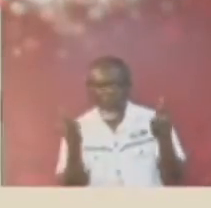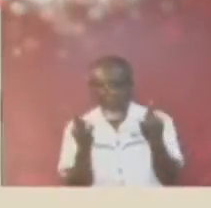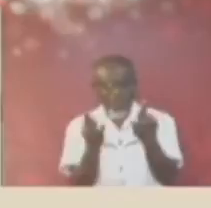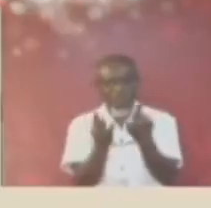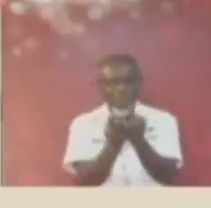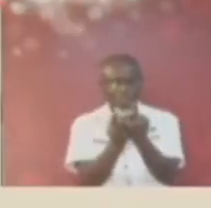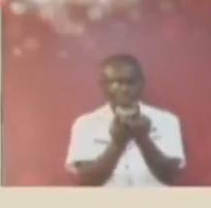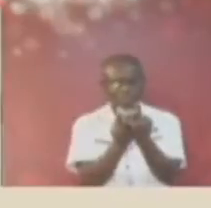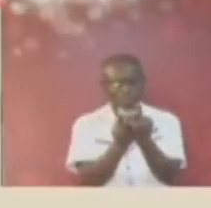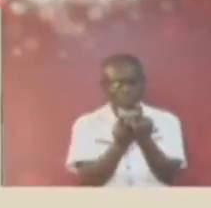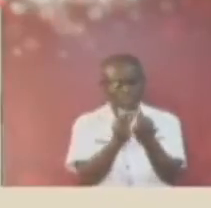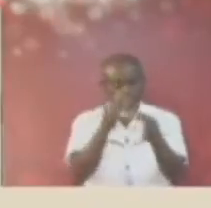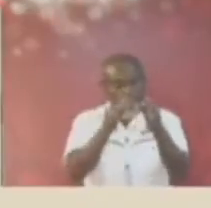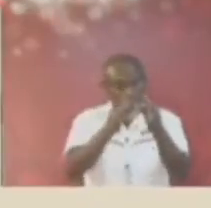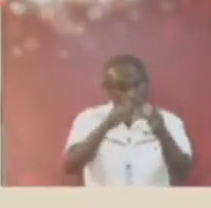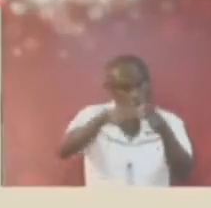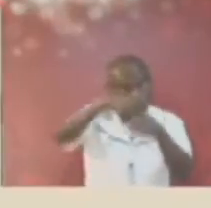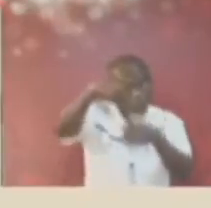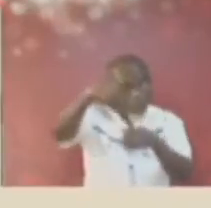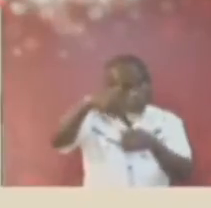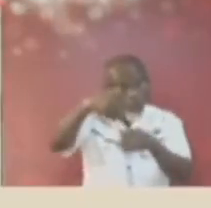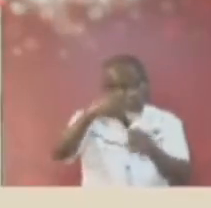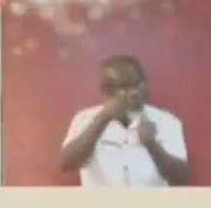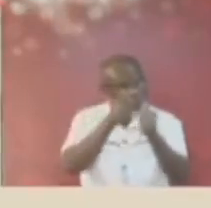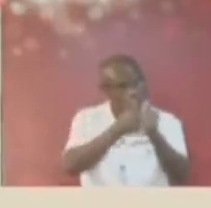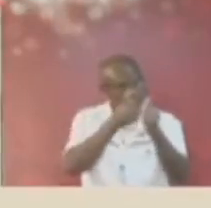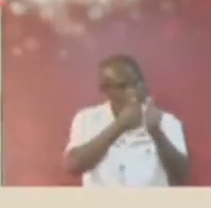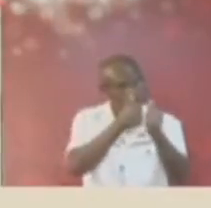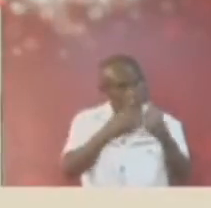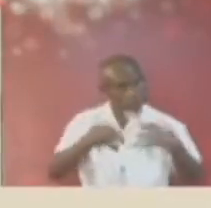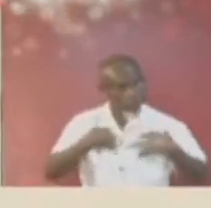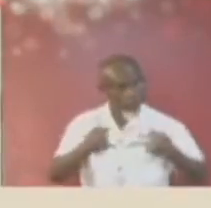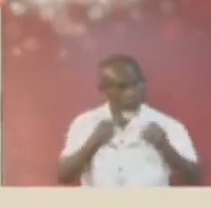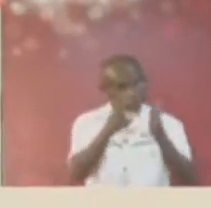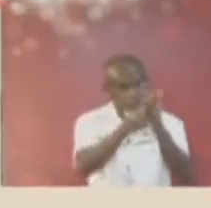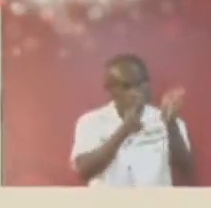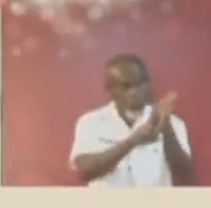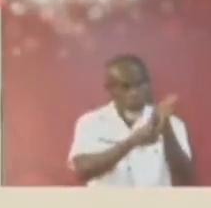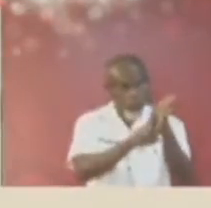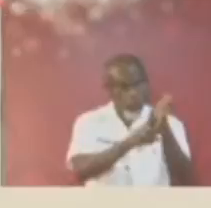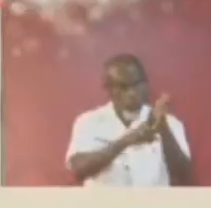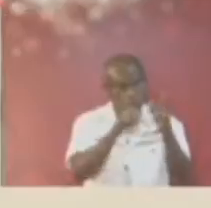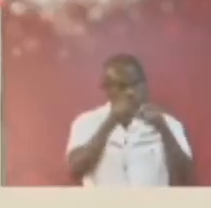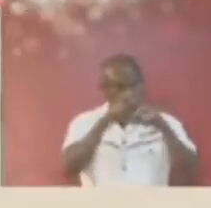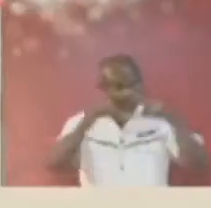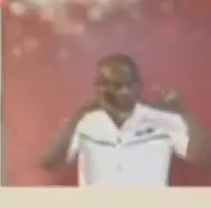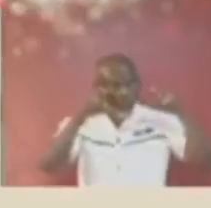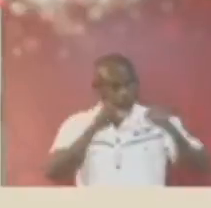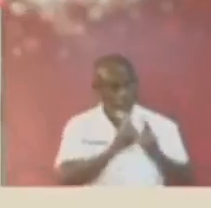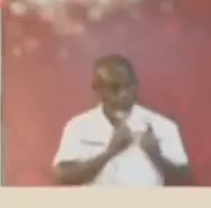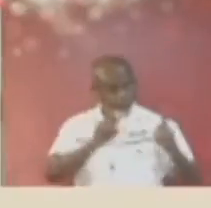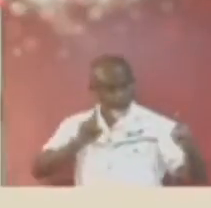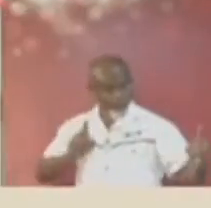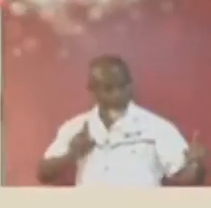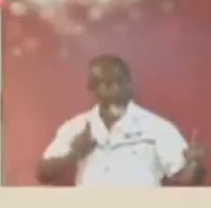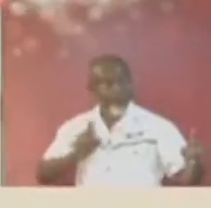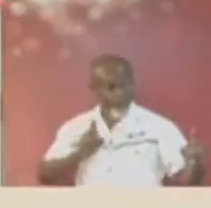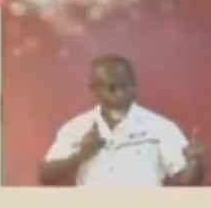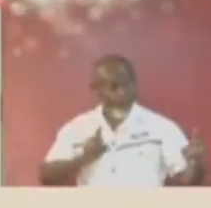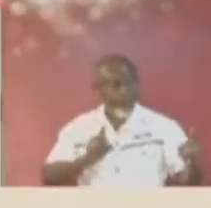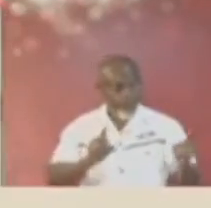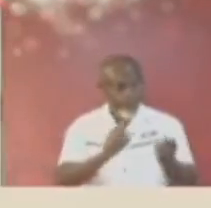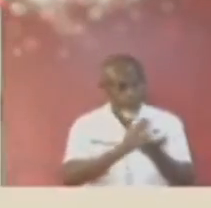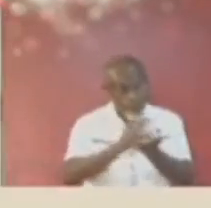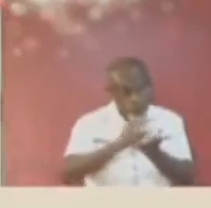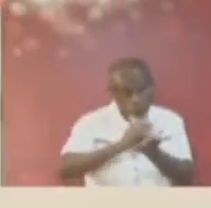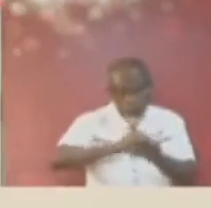of the new normal measures. Wear your mask, stay 6 feet away from others, hand sanitization, cough